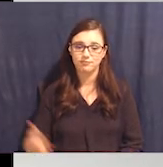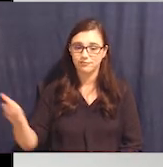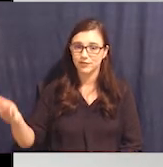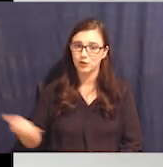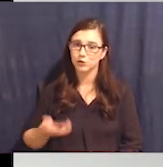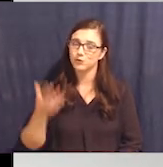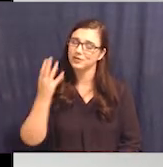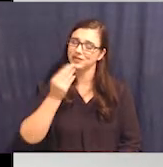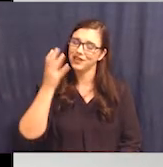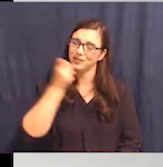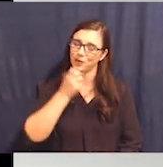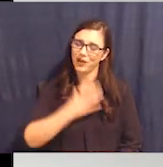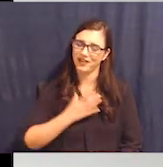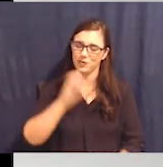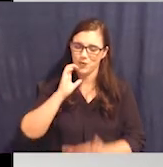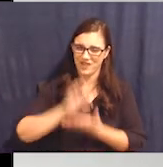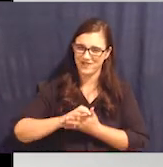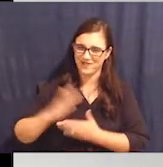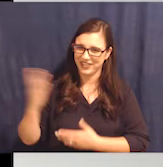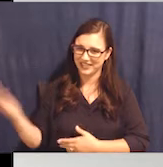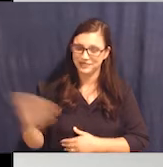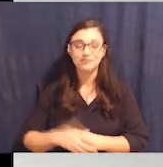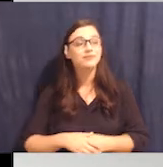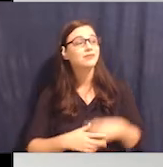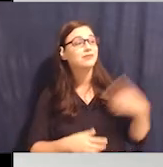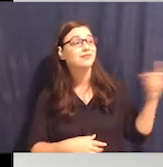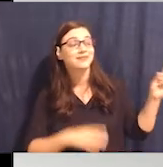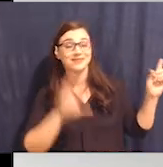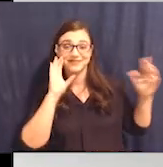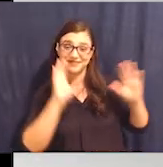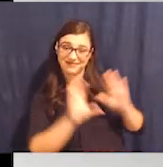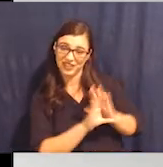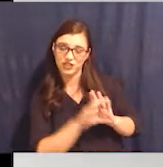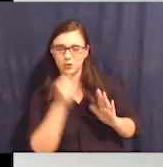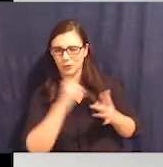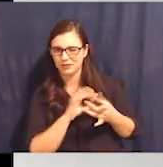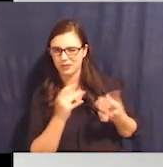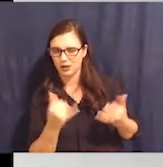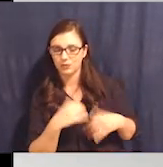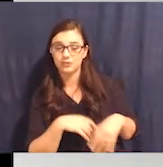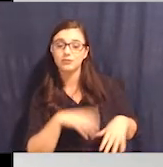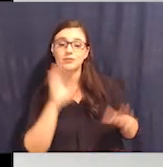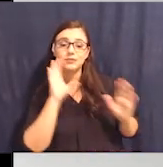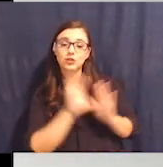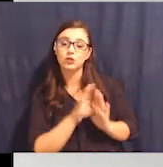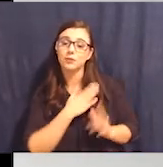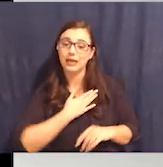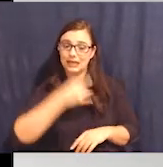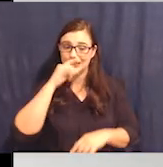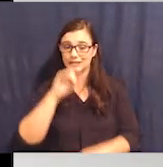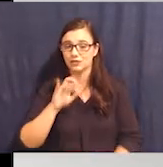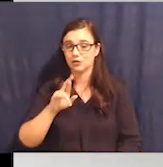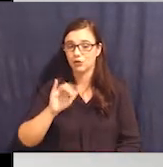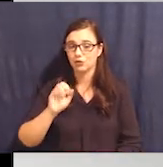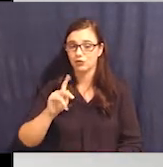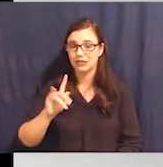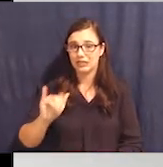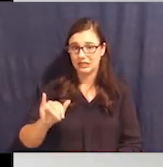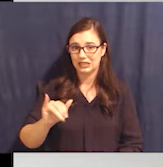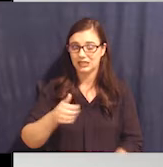And I'll introduce my lovely wife. This is a picture of my kids.